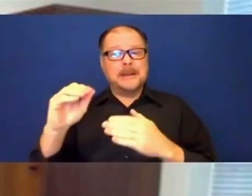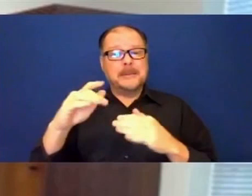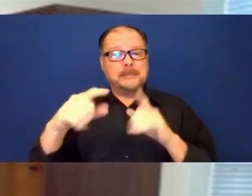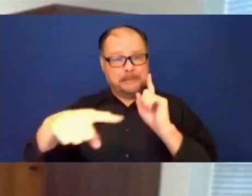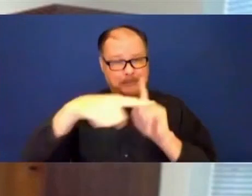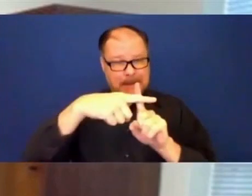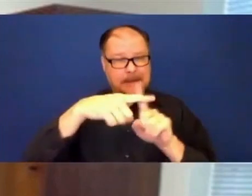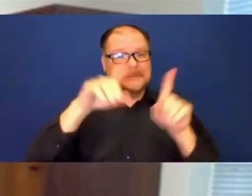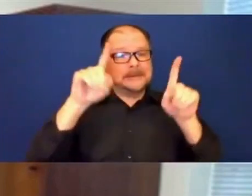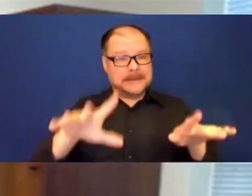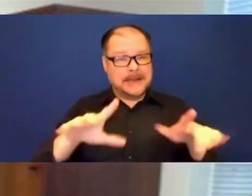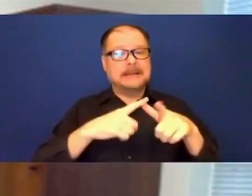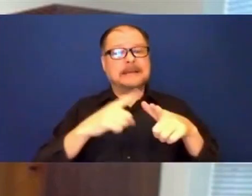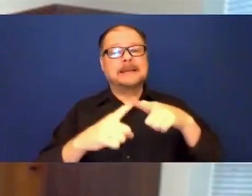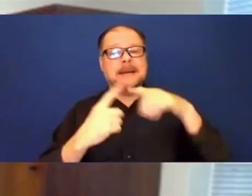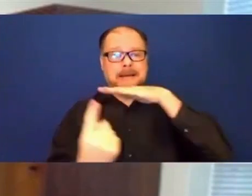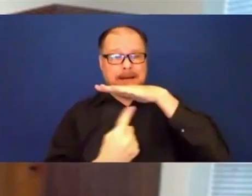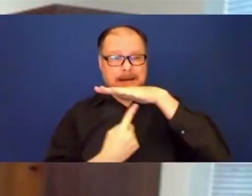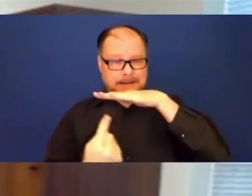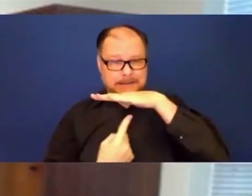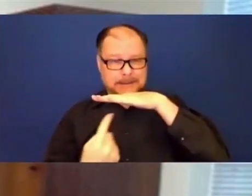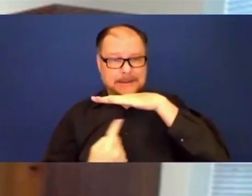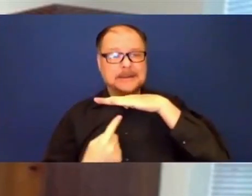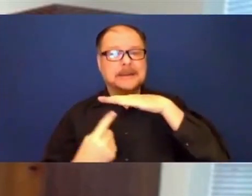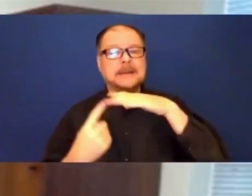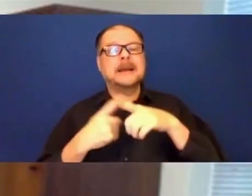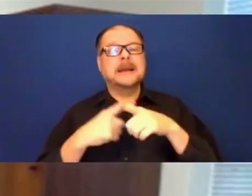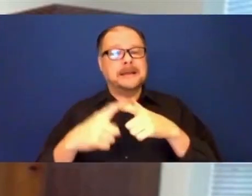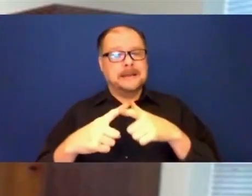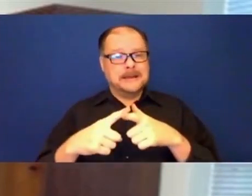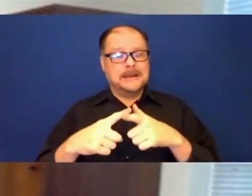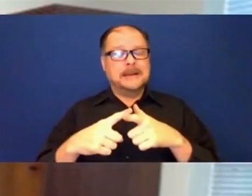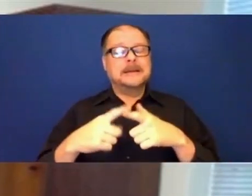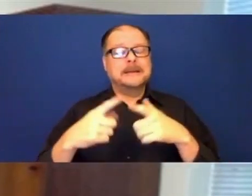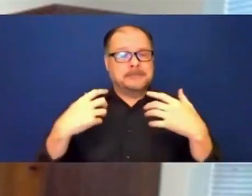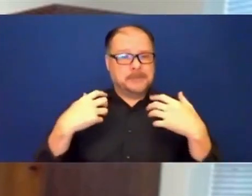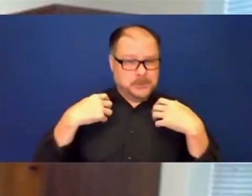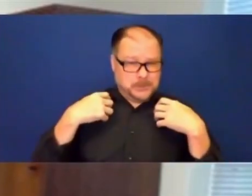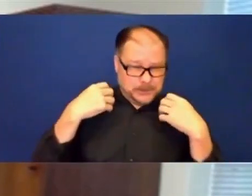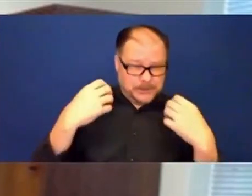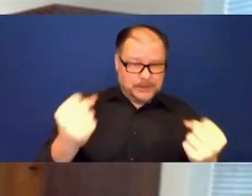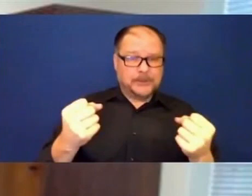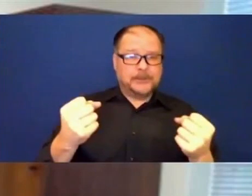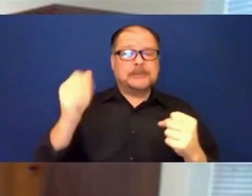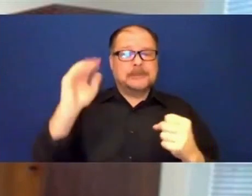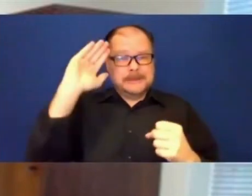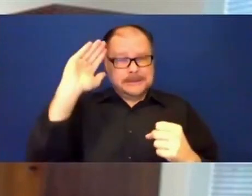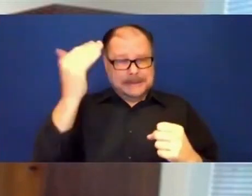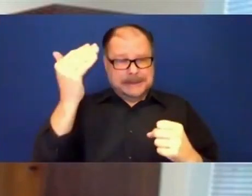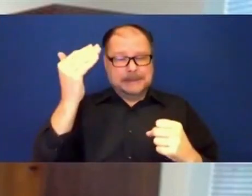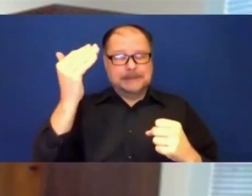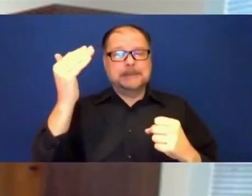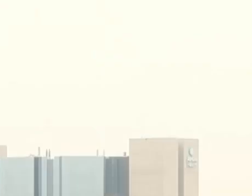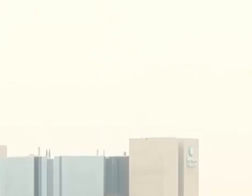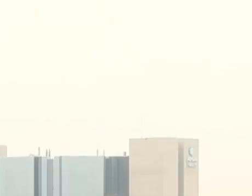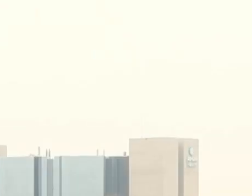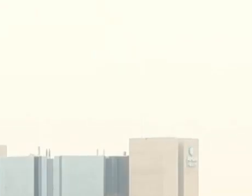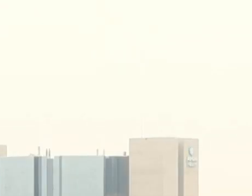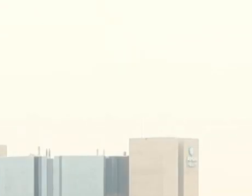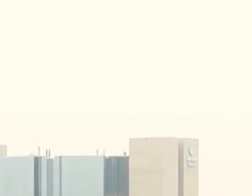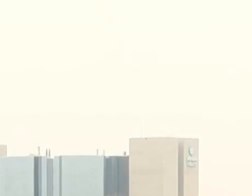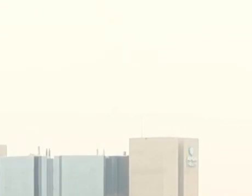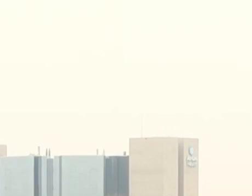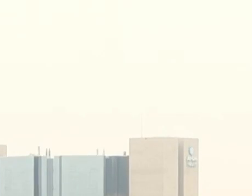test, and has since recovered from COVID and is no longer in isolation. The